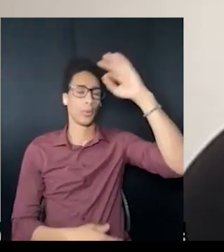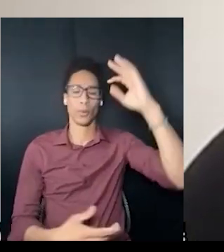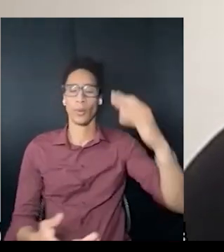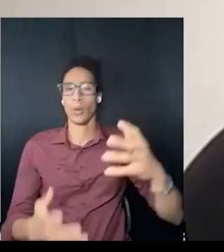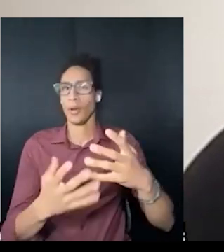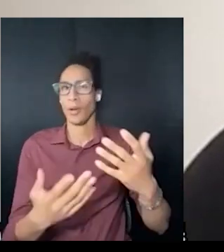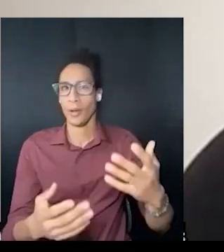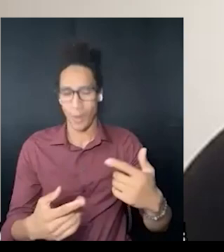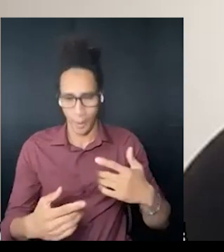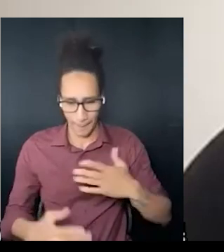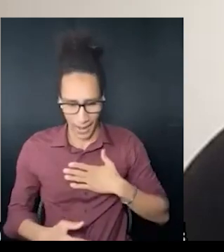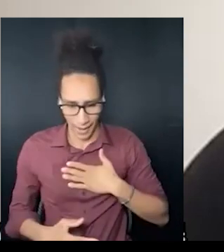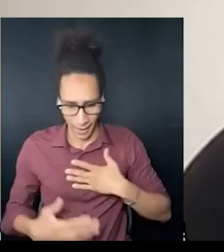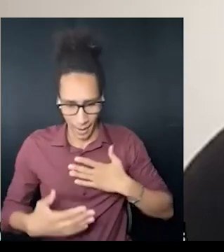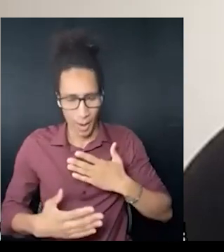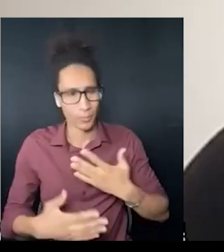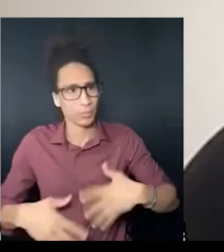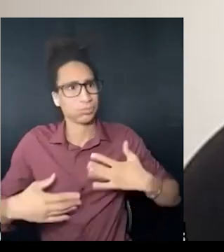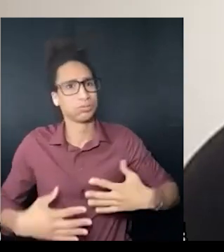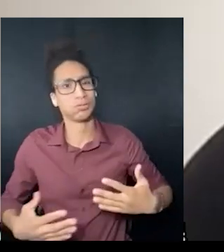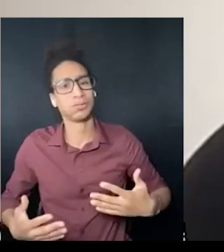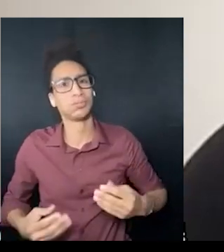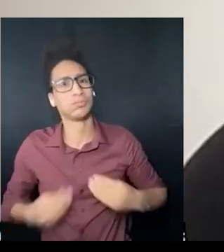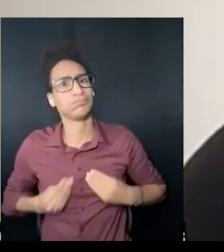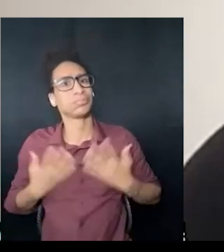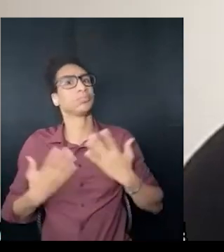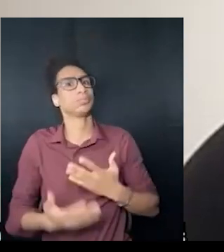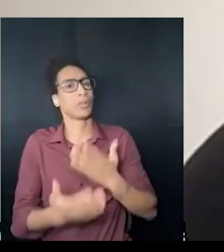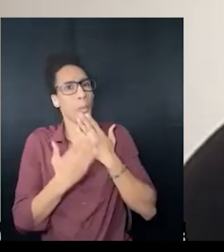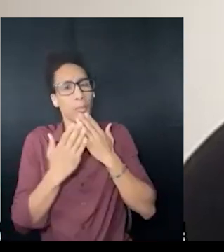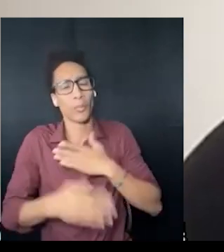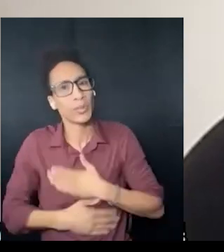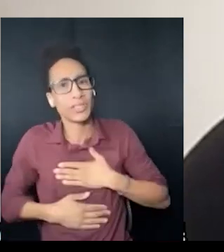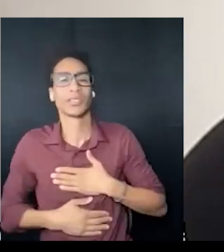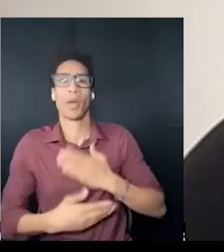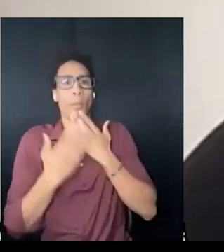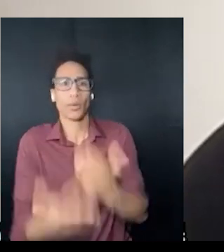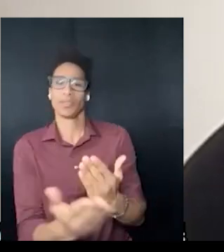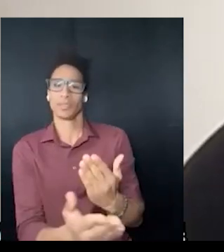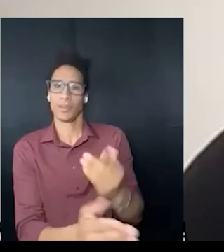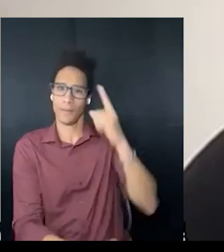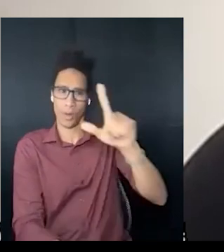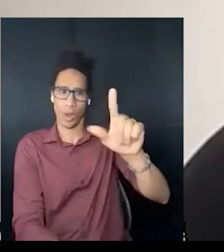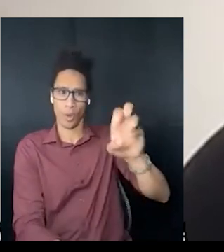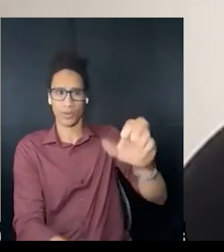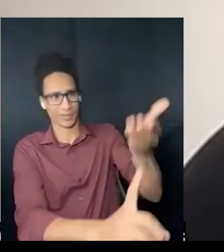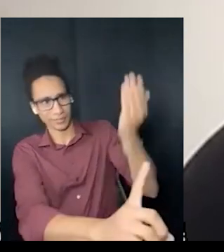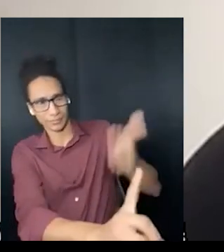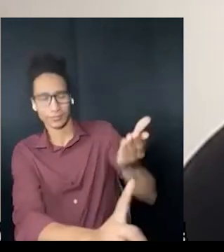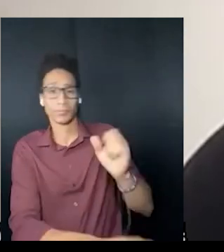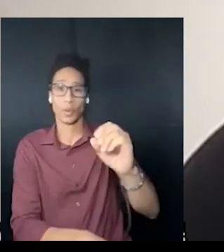appreciate Lawrence as a person. And so very quickly started making what I thought would be a little film